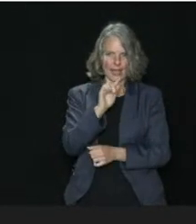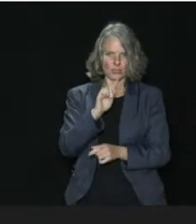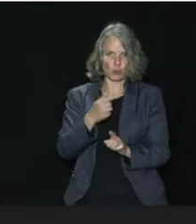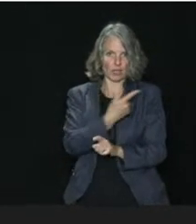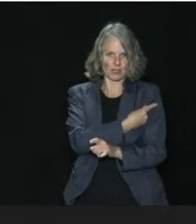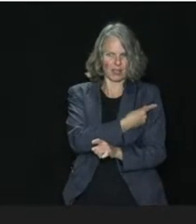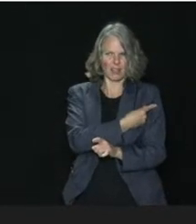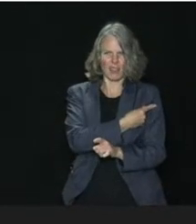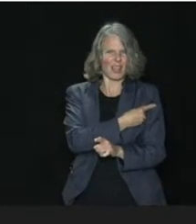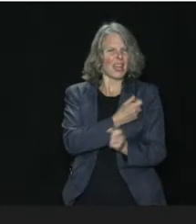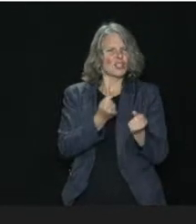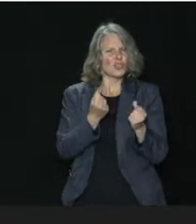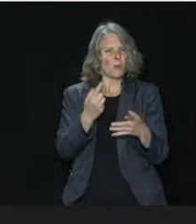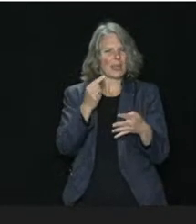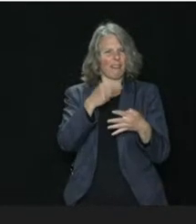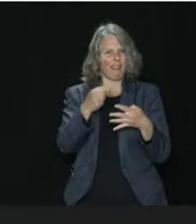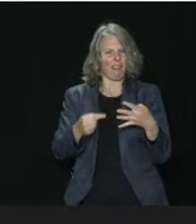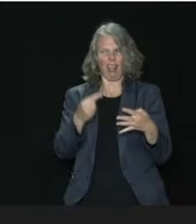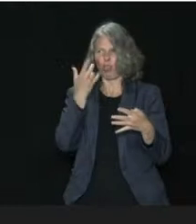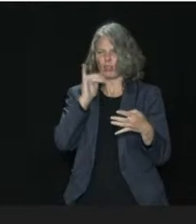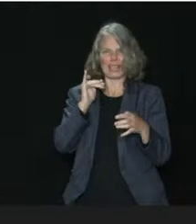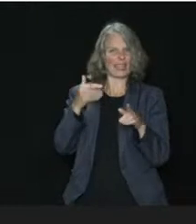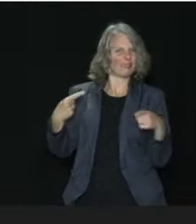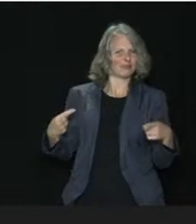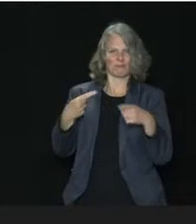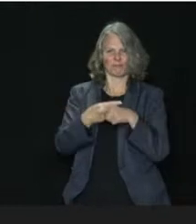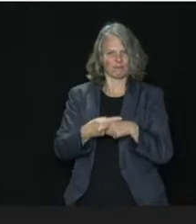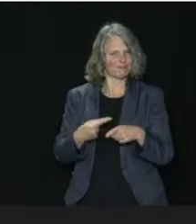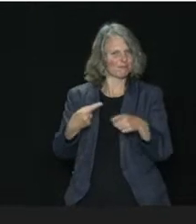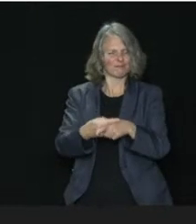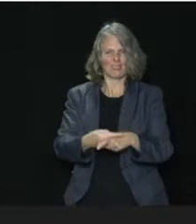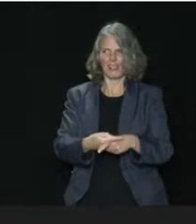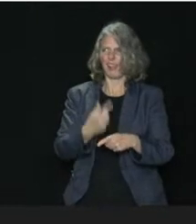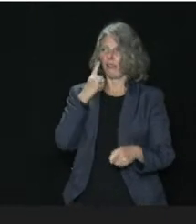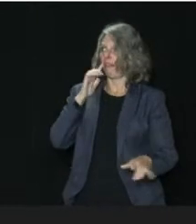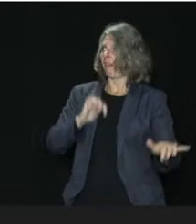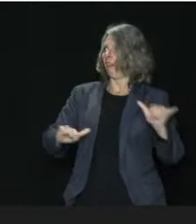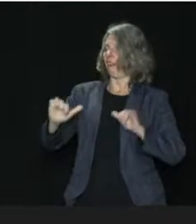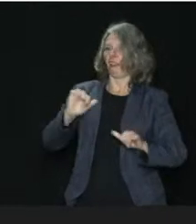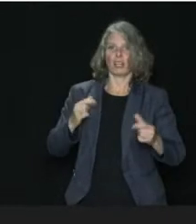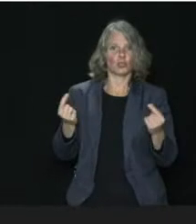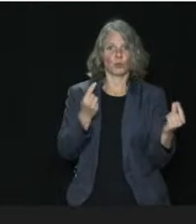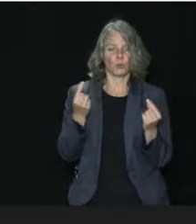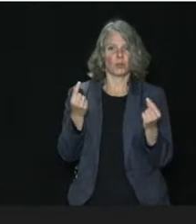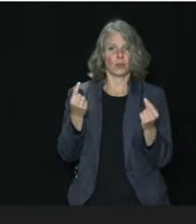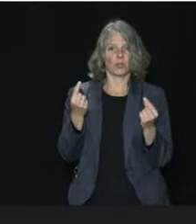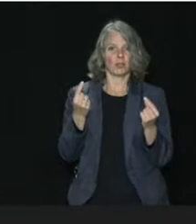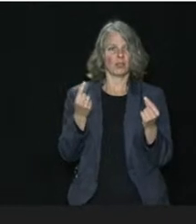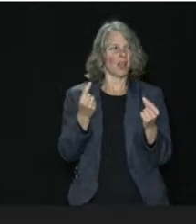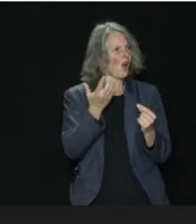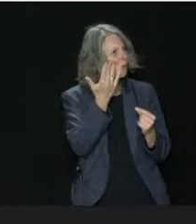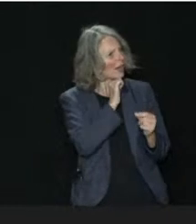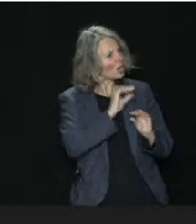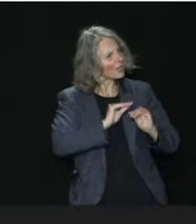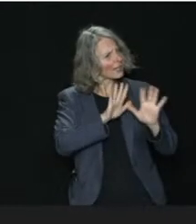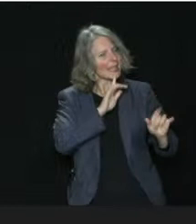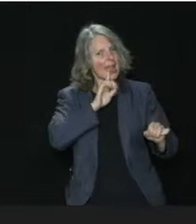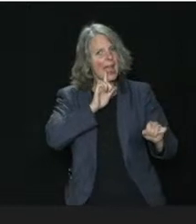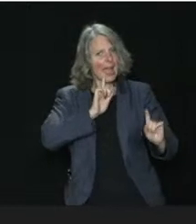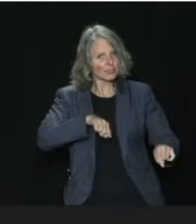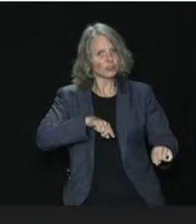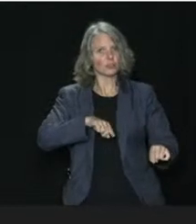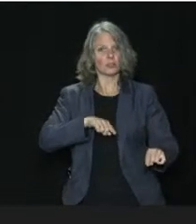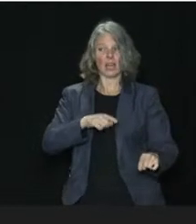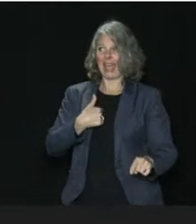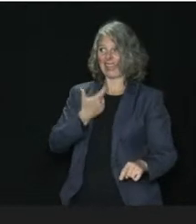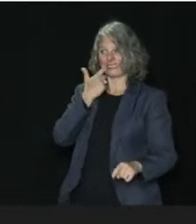all these different streams of conflicting advice? Why don't you give some clarity on this for that one person? And I asked the Prime Minister this and he didn't answer. I'd like to hear it from you.